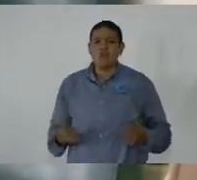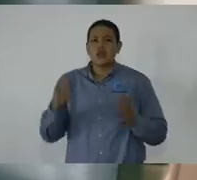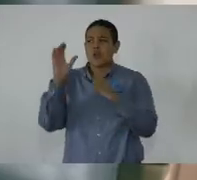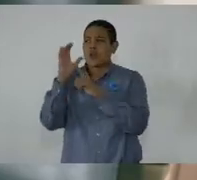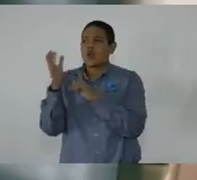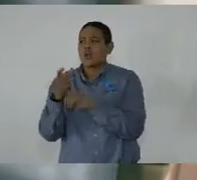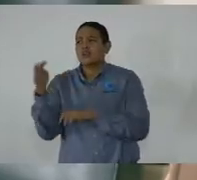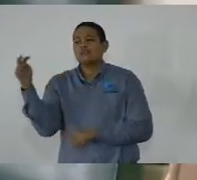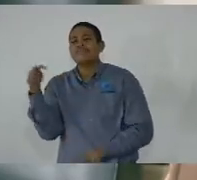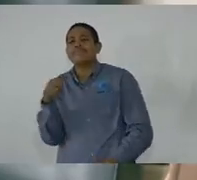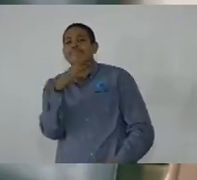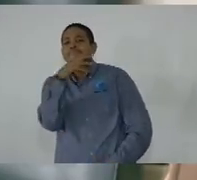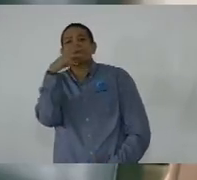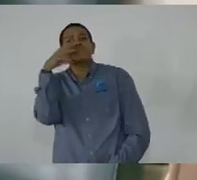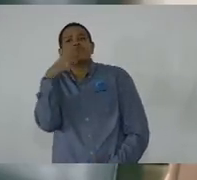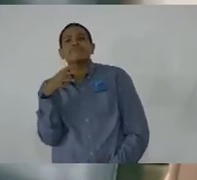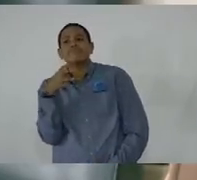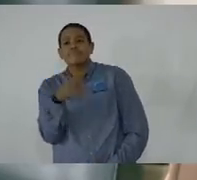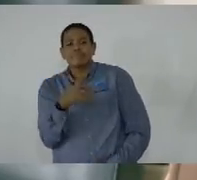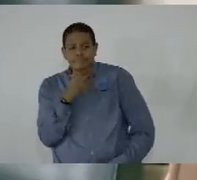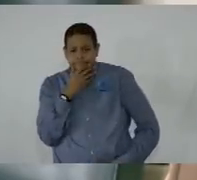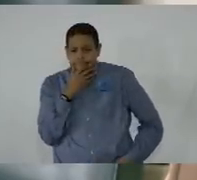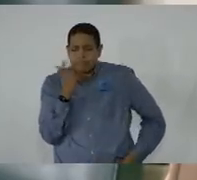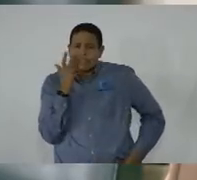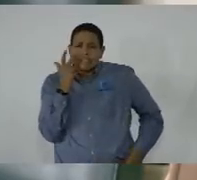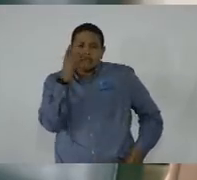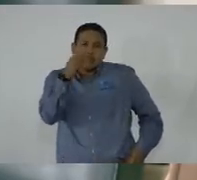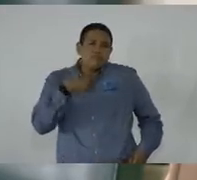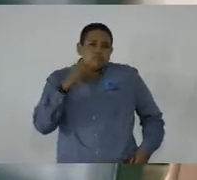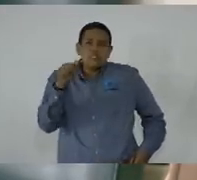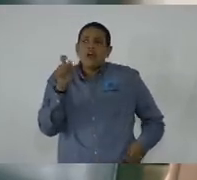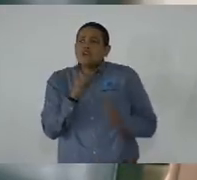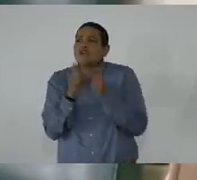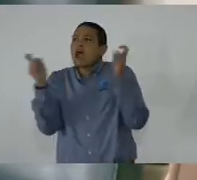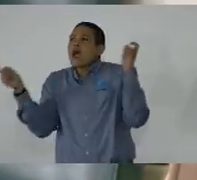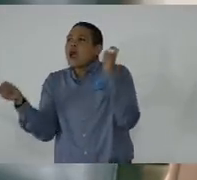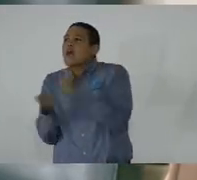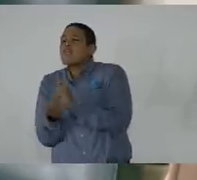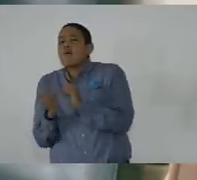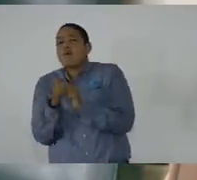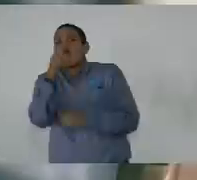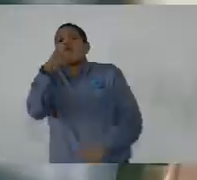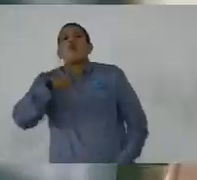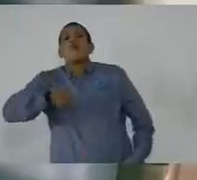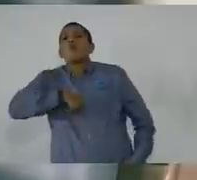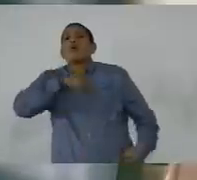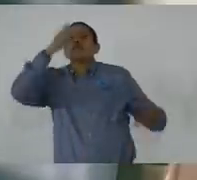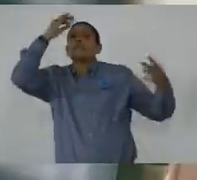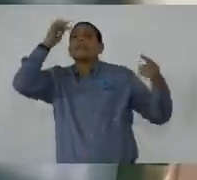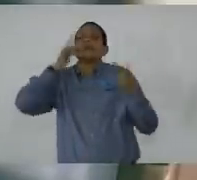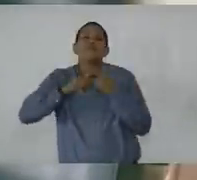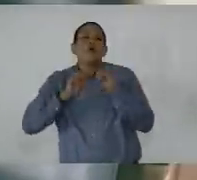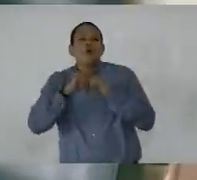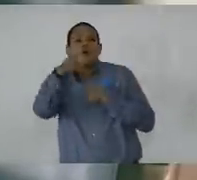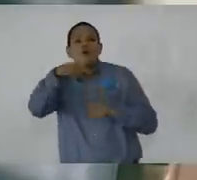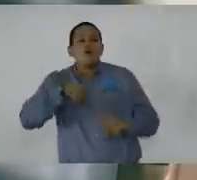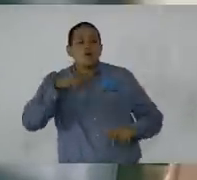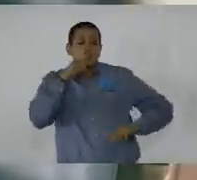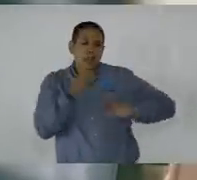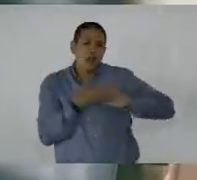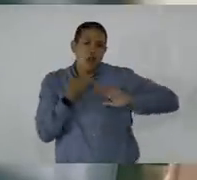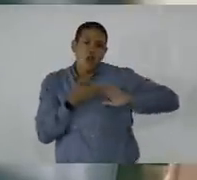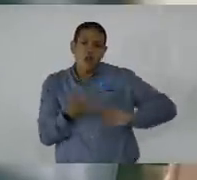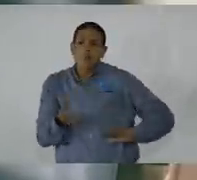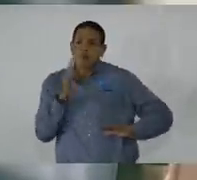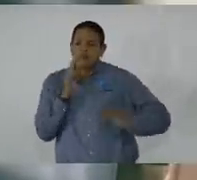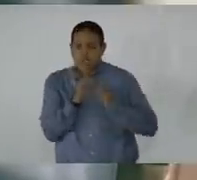in agriculture and see how we can transform how we think and how we operate, a